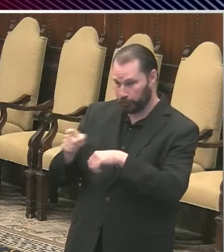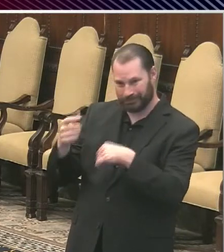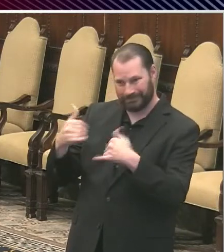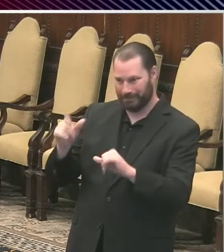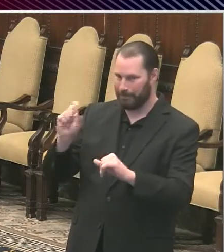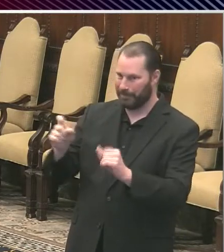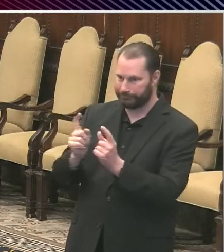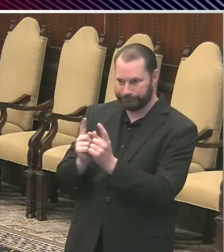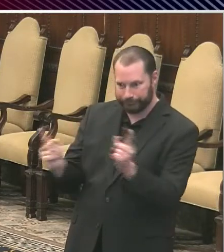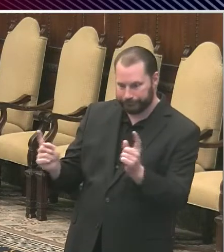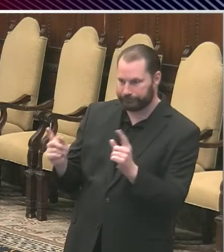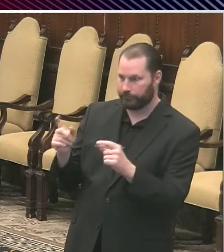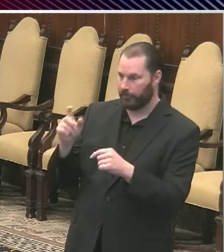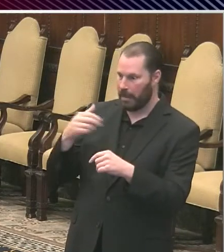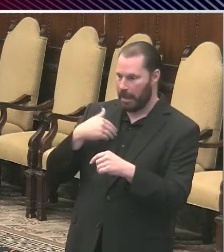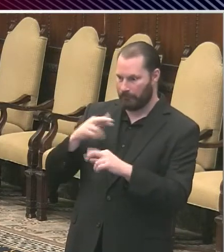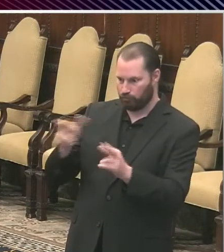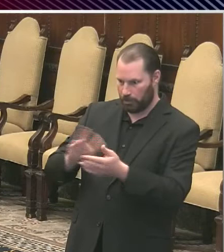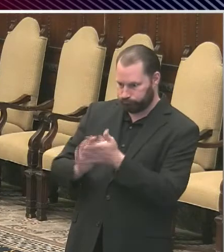do in order to be safe.